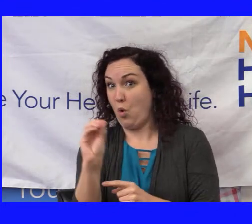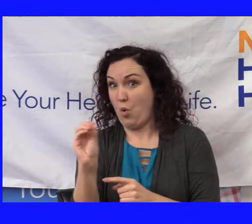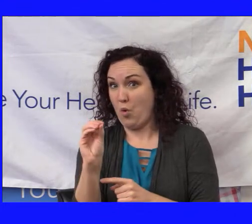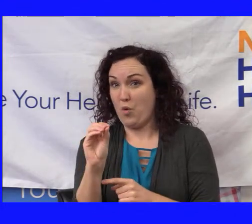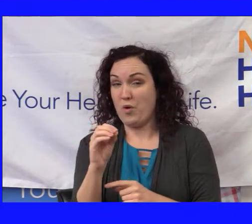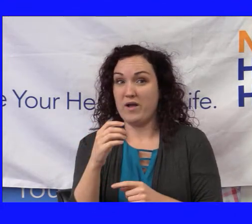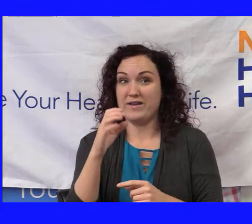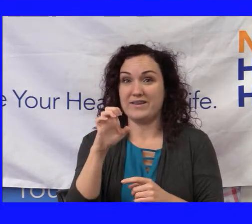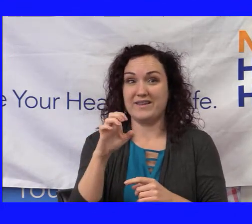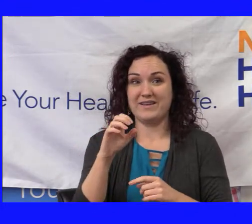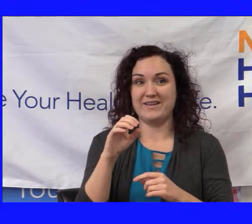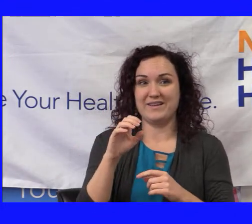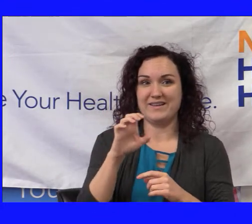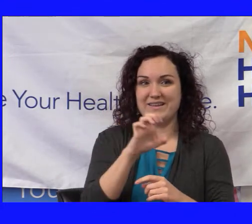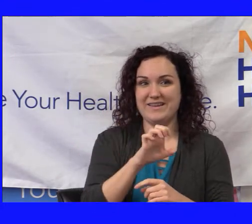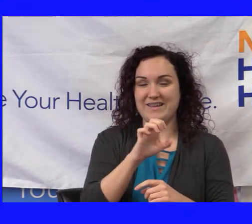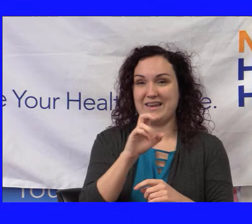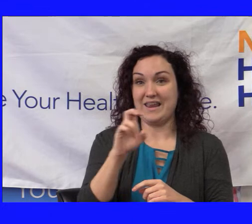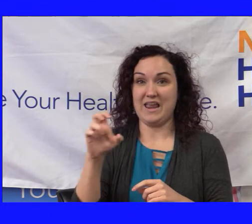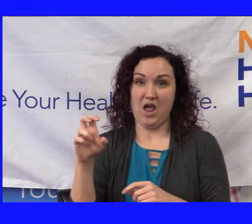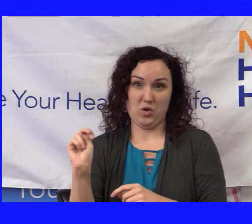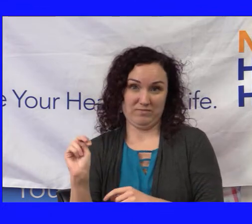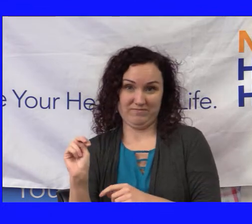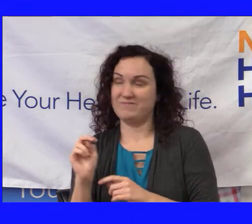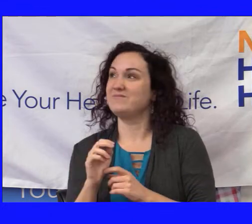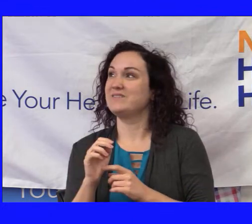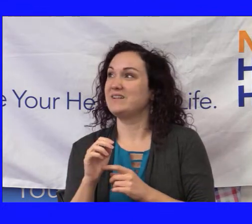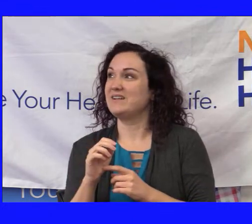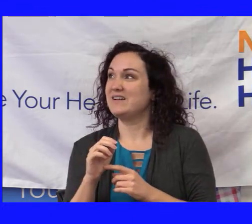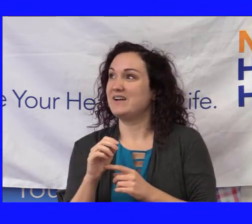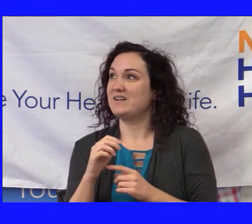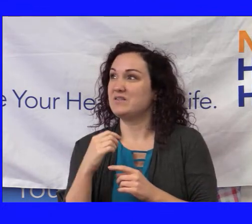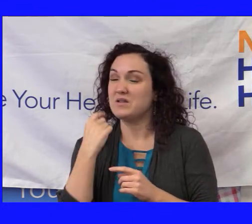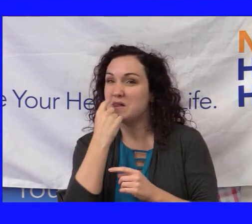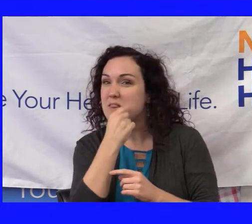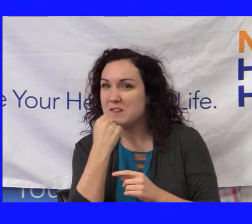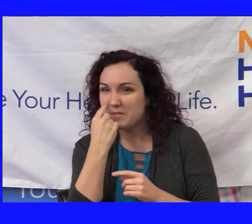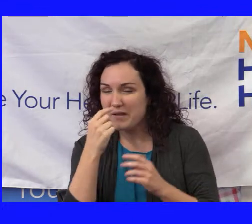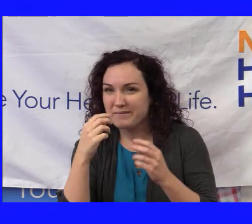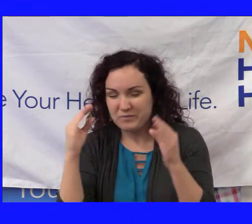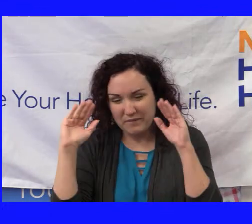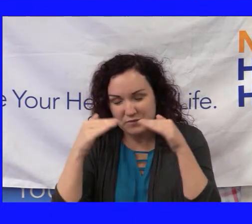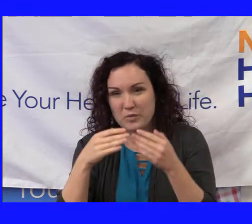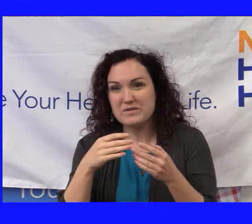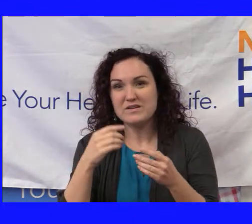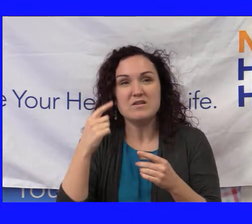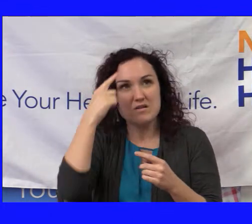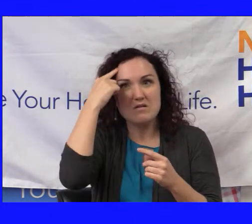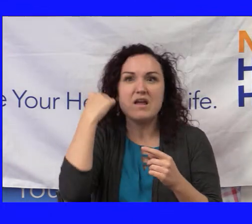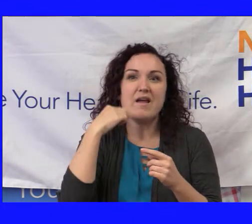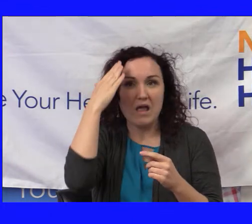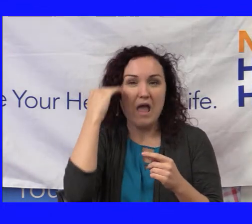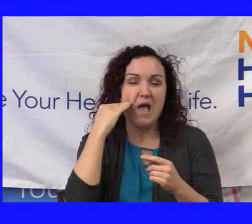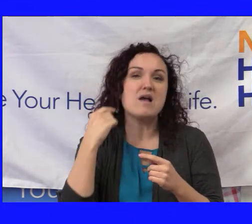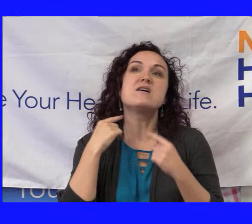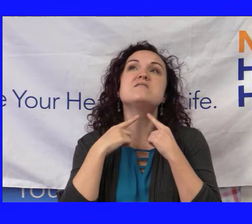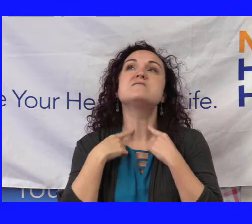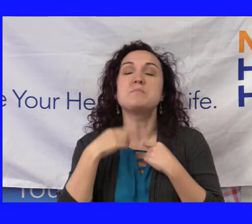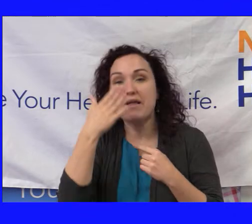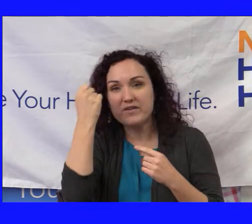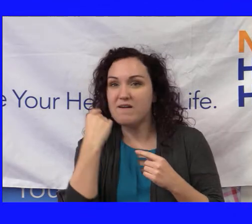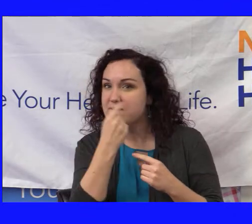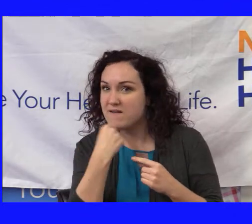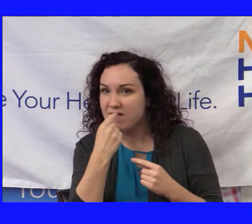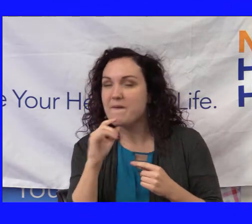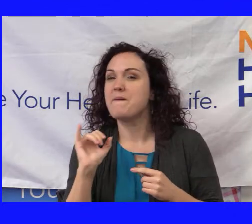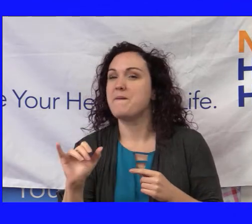and throat. We've added the O so that the physician should look at the mouth as well as everything else in the head and neck. And we actually did a training with the Albert